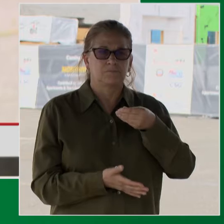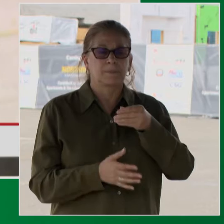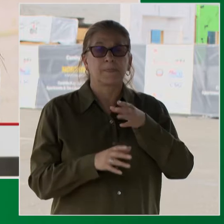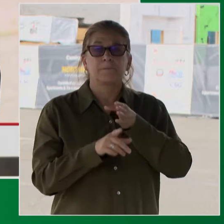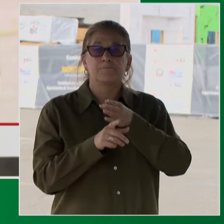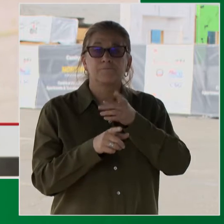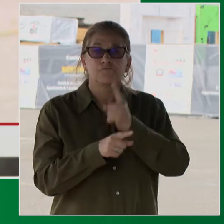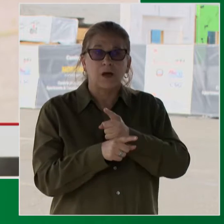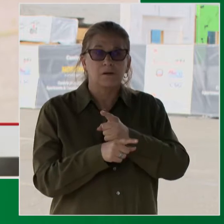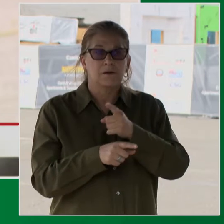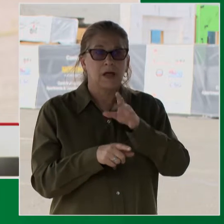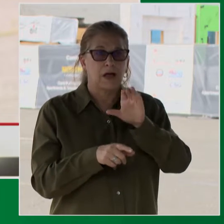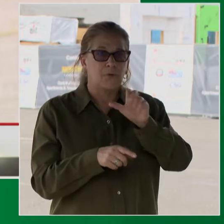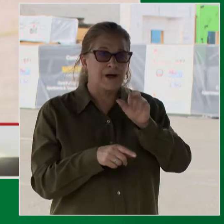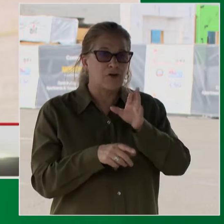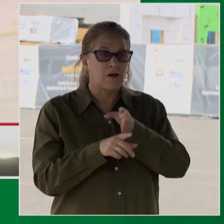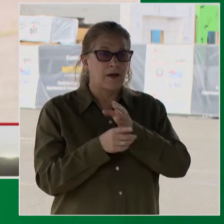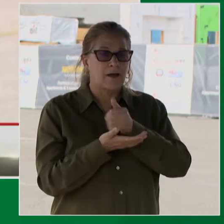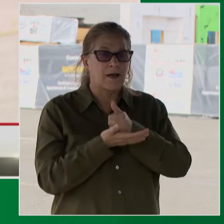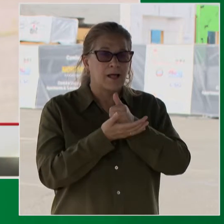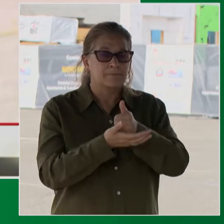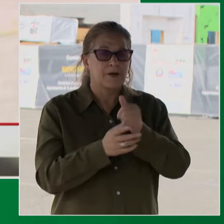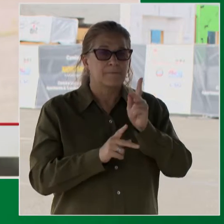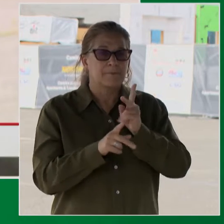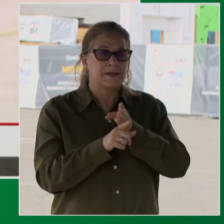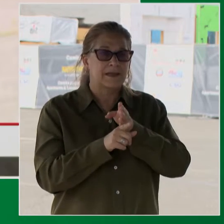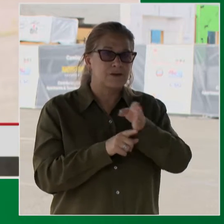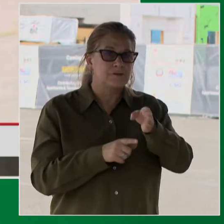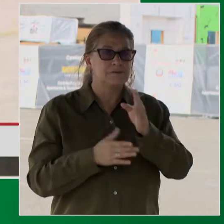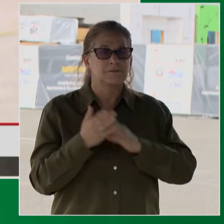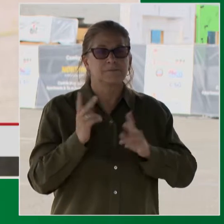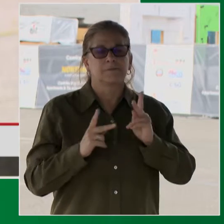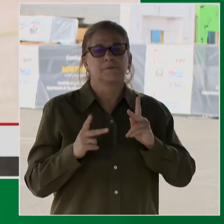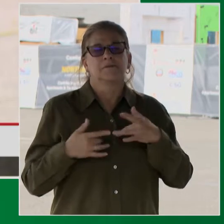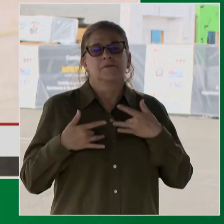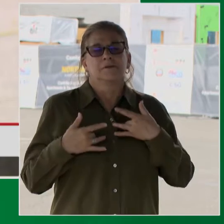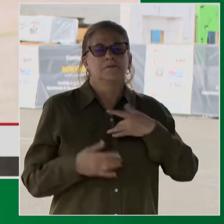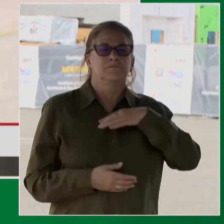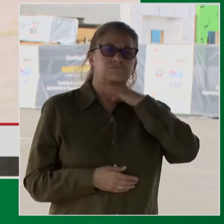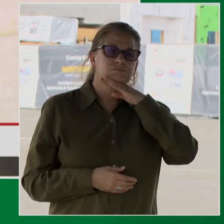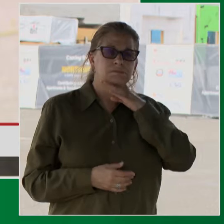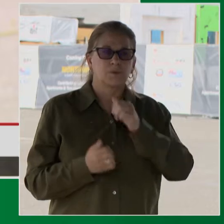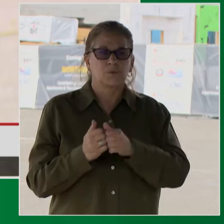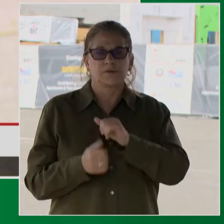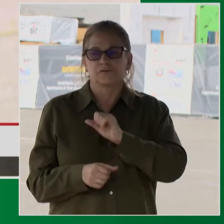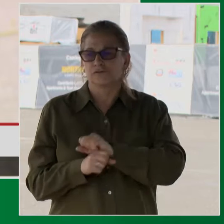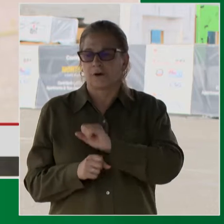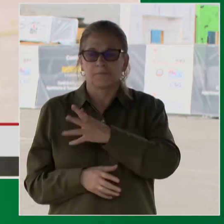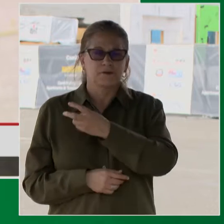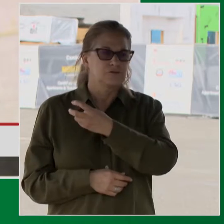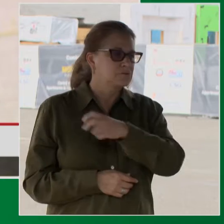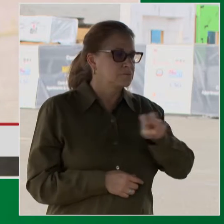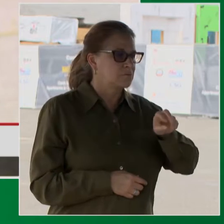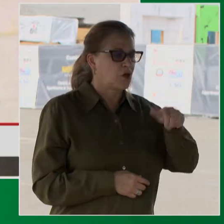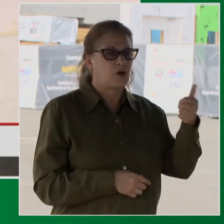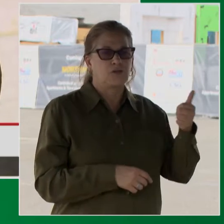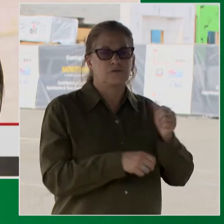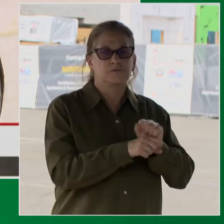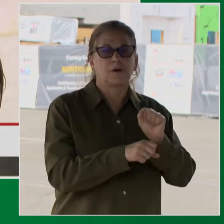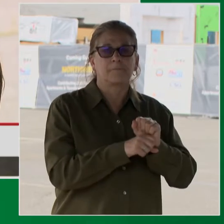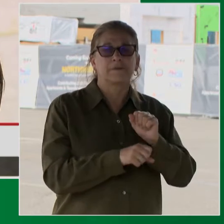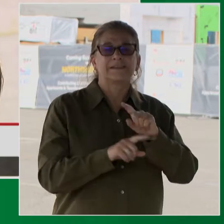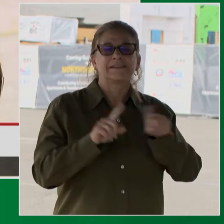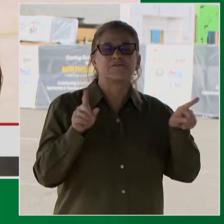a transition to another industry, possibly from an industry that's been a bit hard hit like hospitality to something